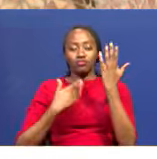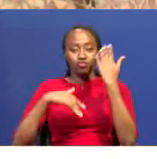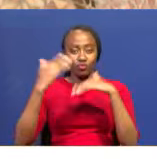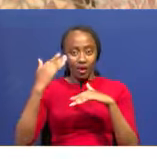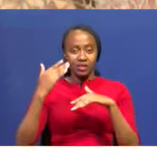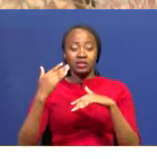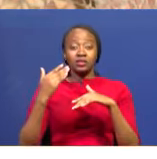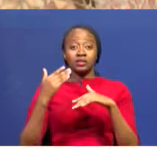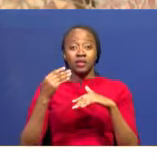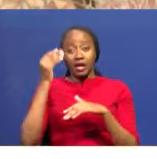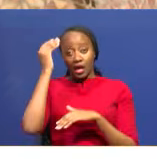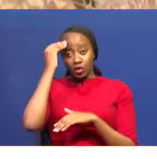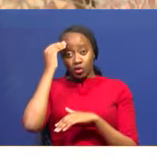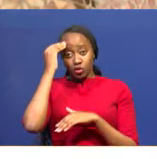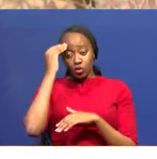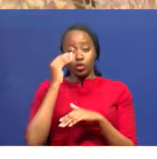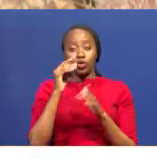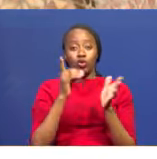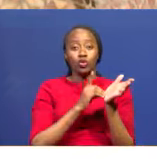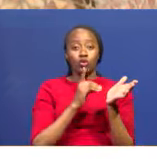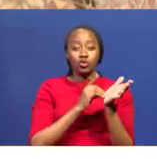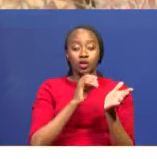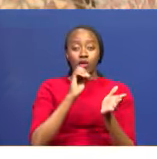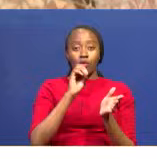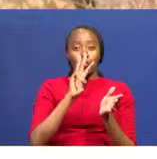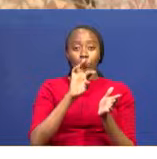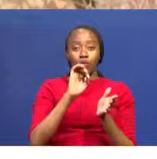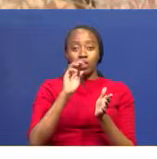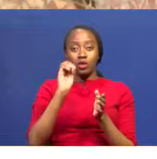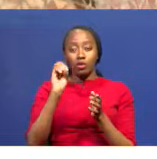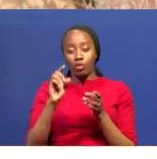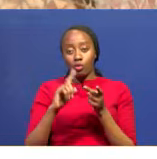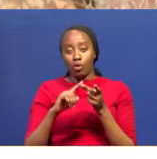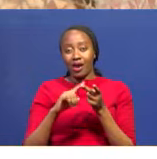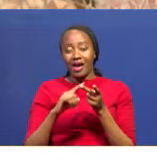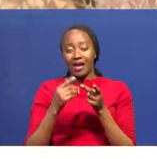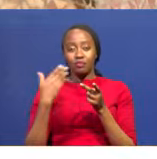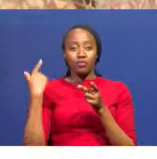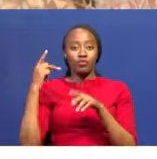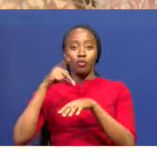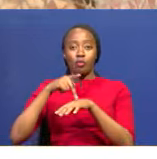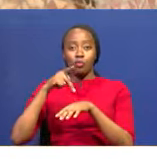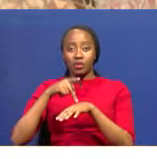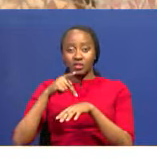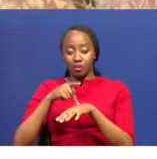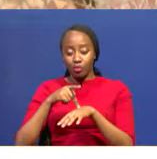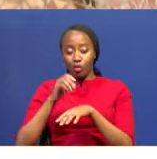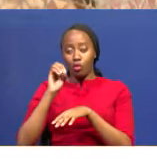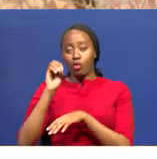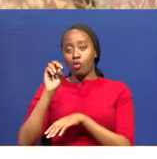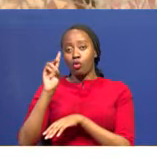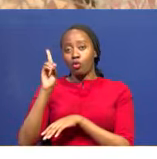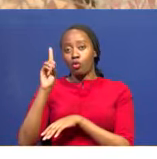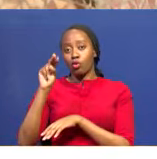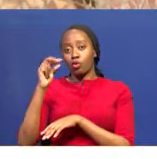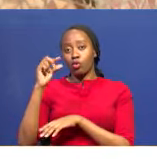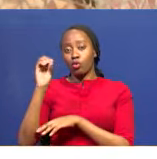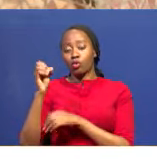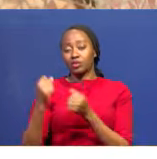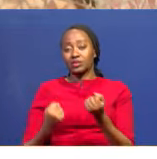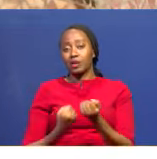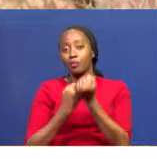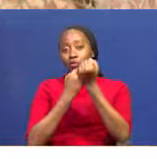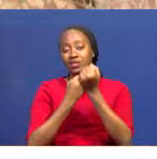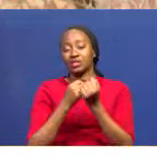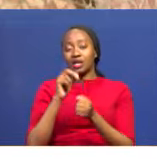them, Dr. Owiyo, Dr. Maurice Ligusi, and Senior Principal Richard Odongo. He initiated and supported institutions such as